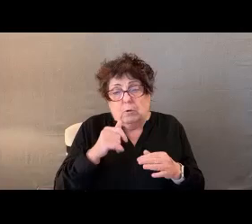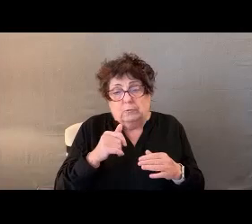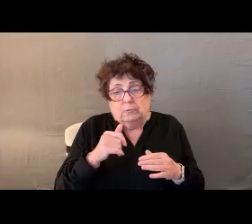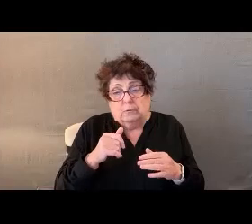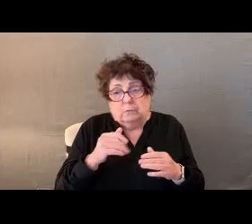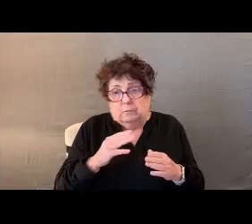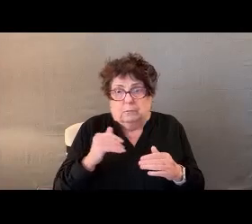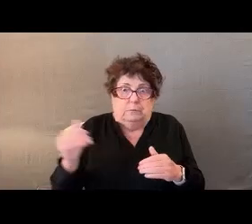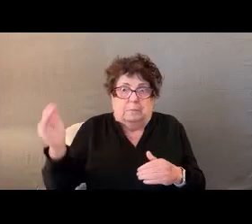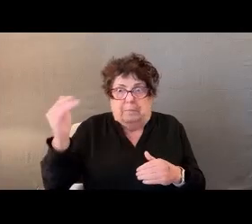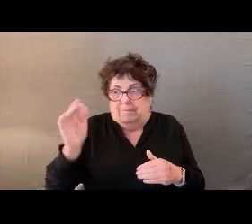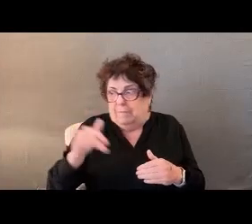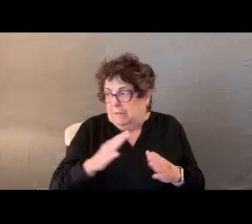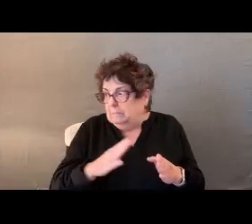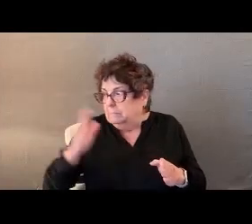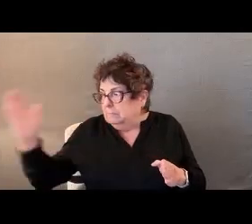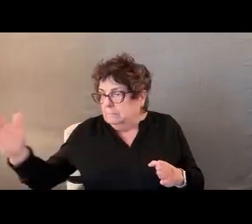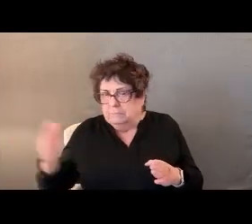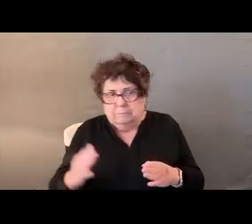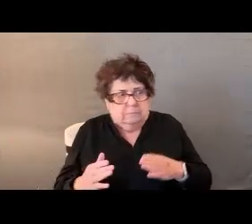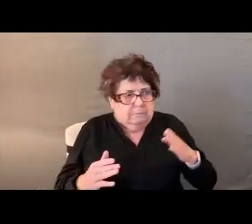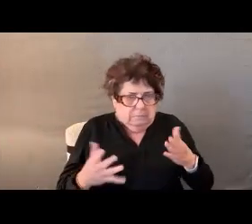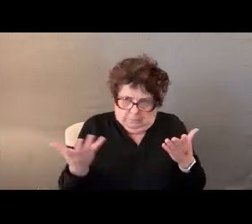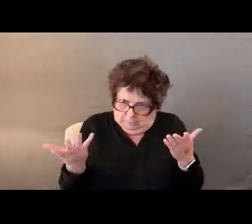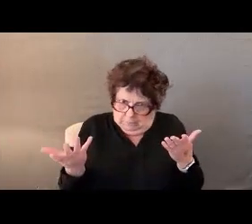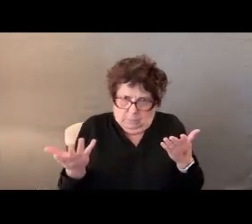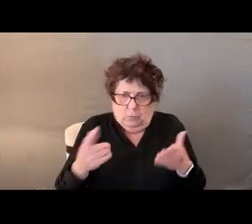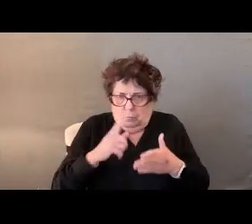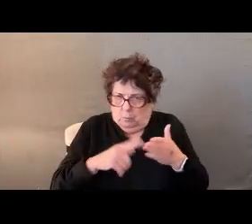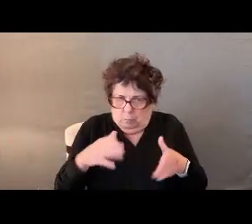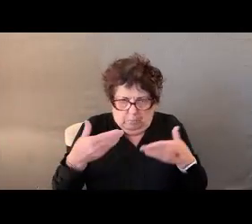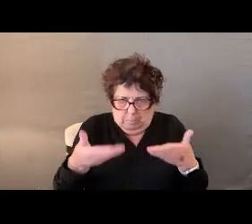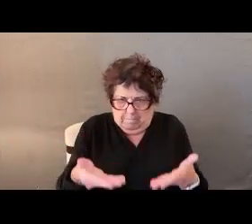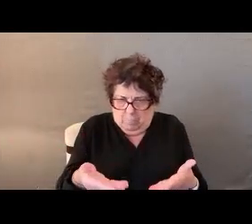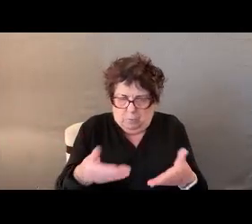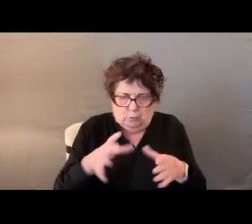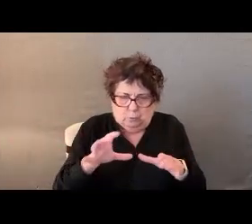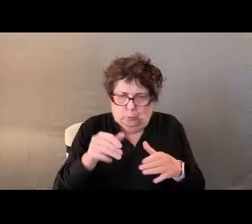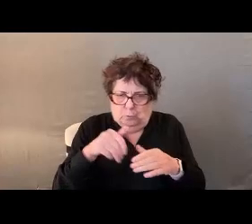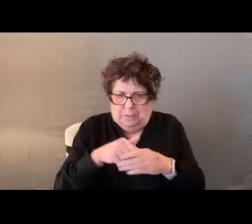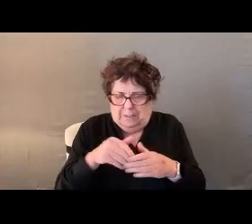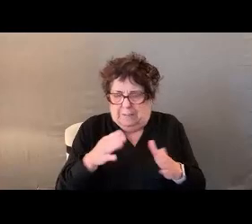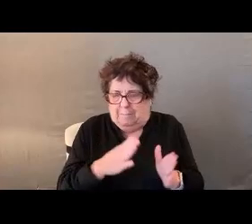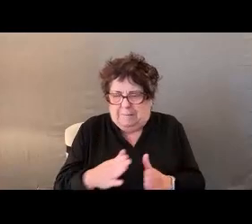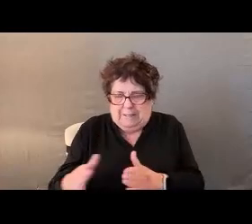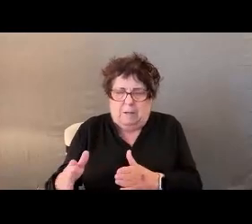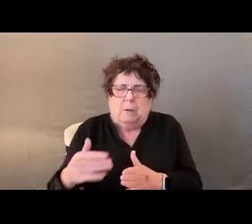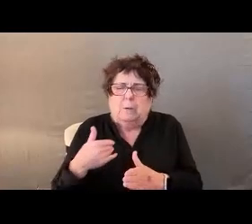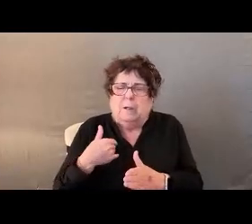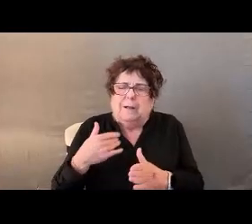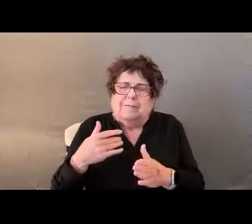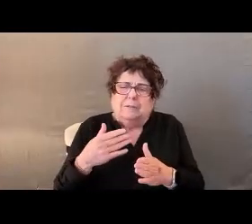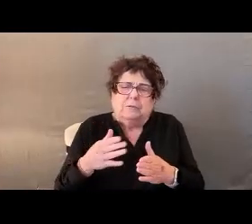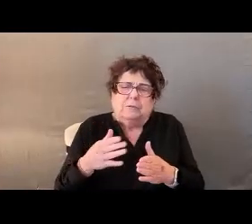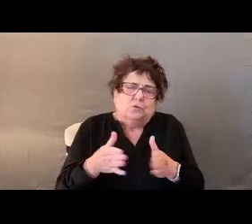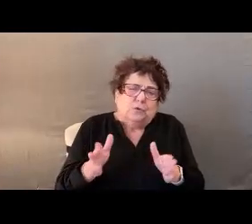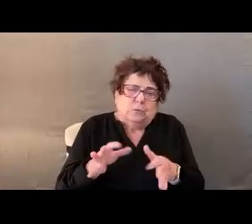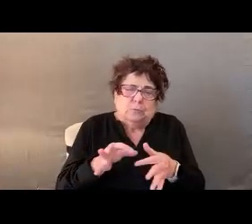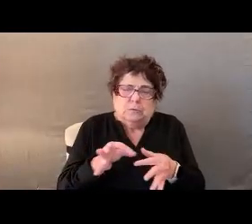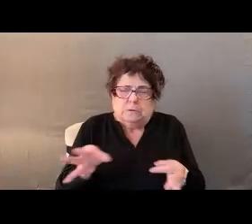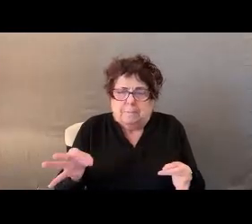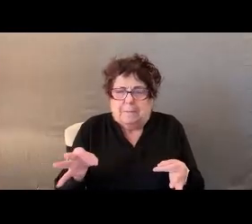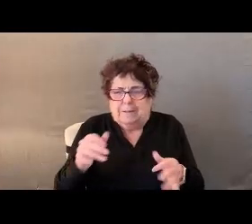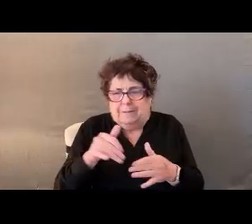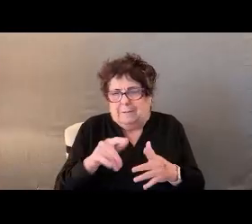we are proposing to do in the plan. We have a general statement at the beginning of our draft plan